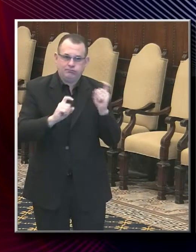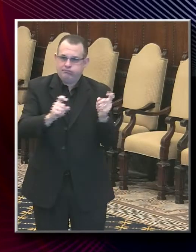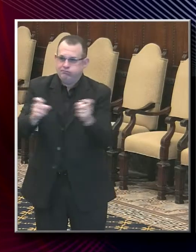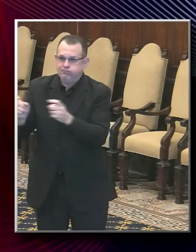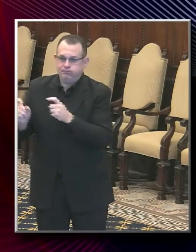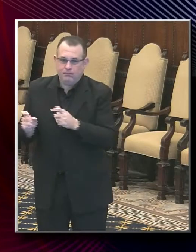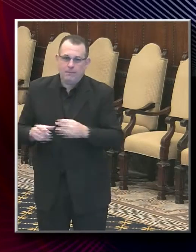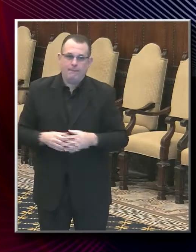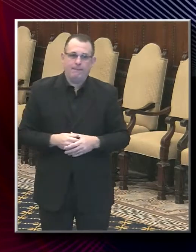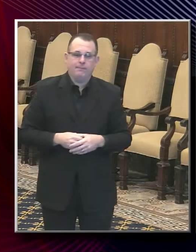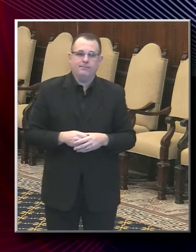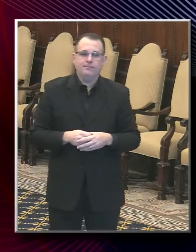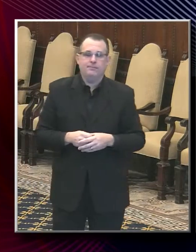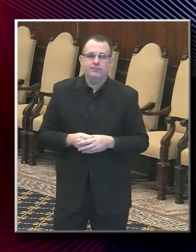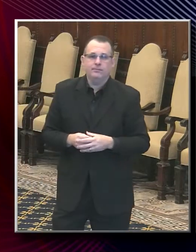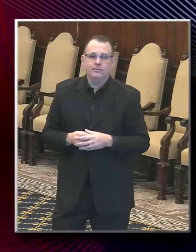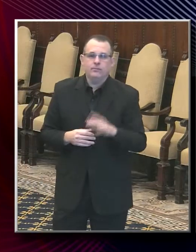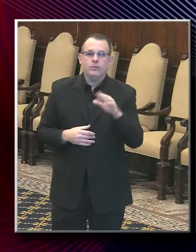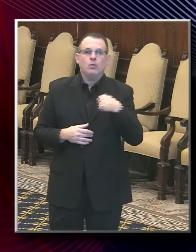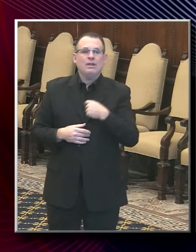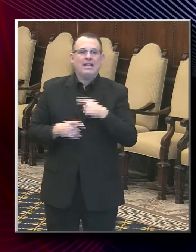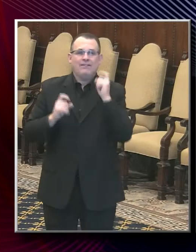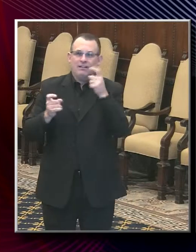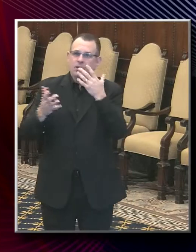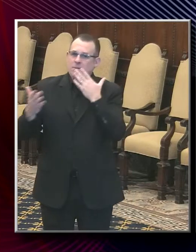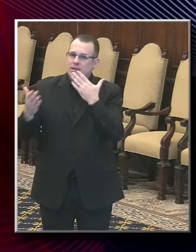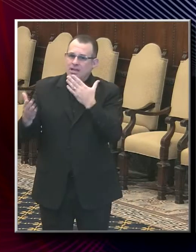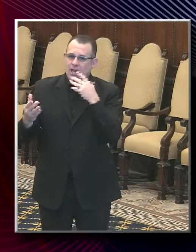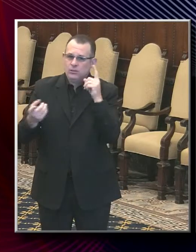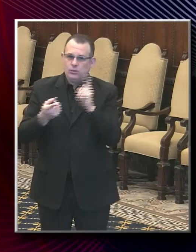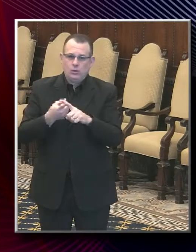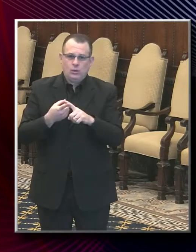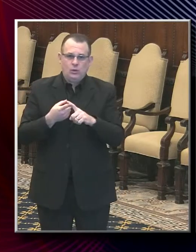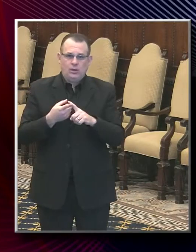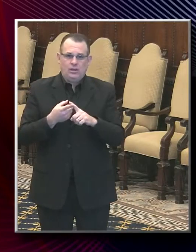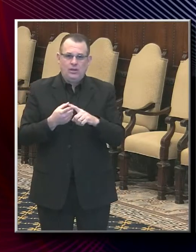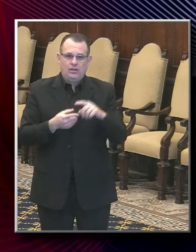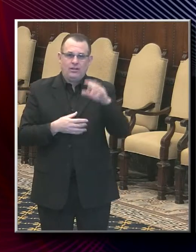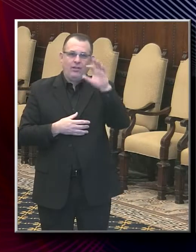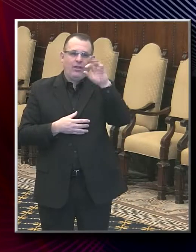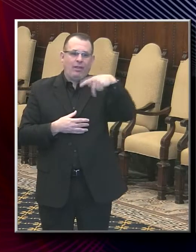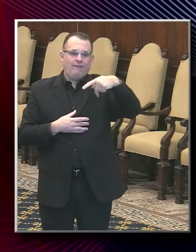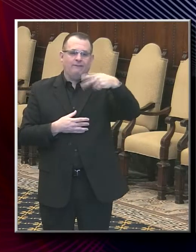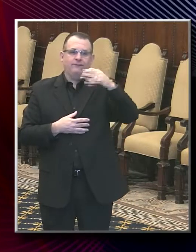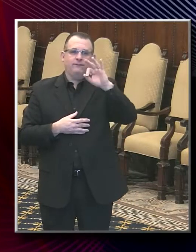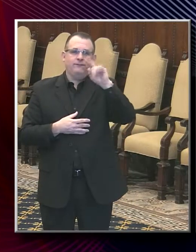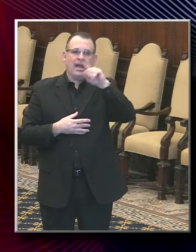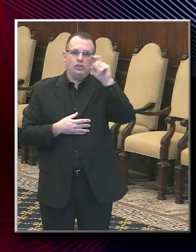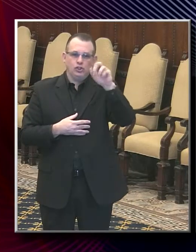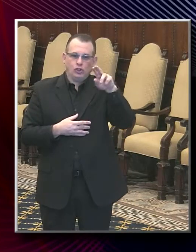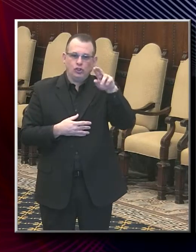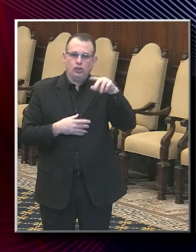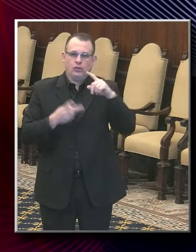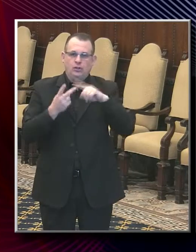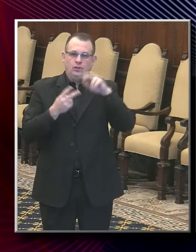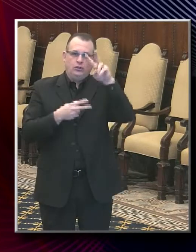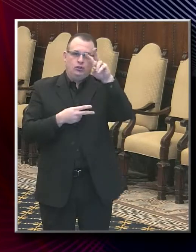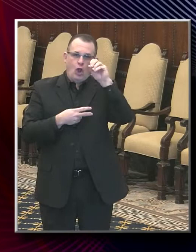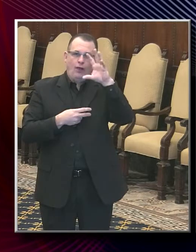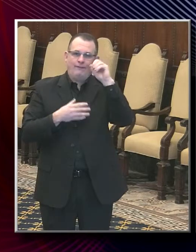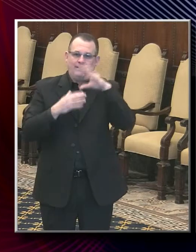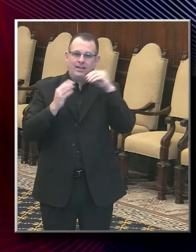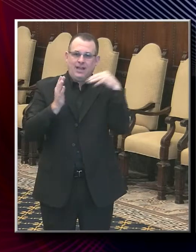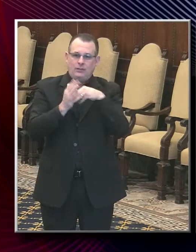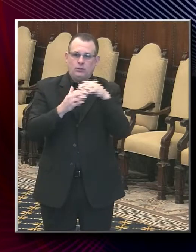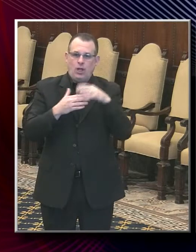region. And we give a big thank you to Pfizer Foundation for stepping up this week to contribute $250,000 towards